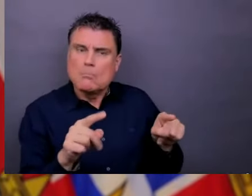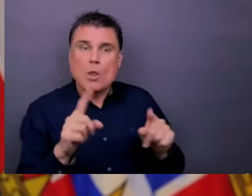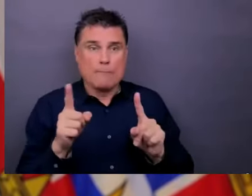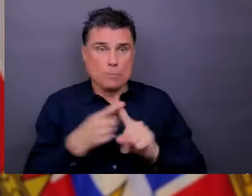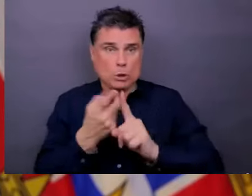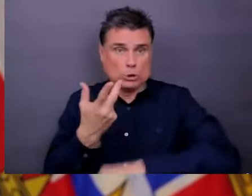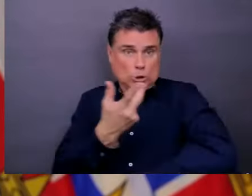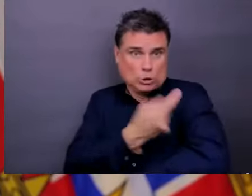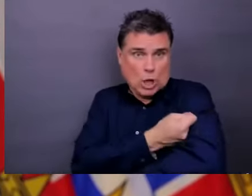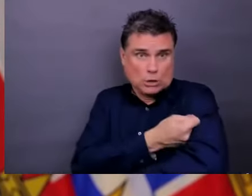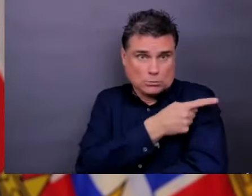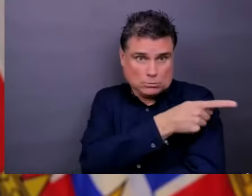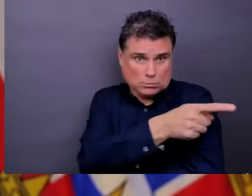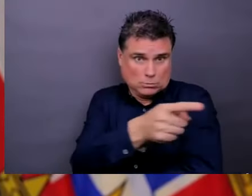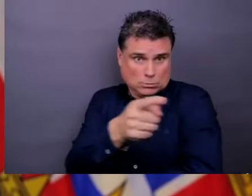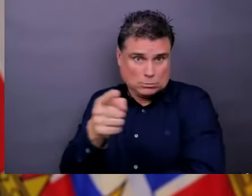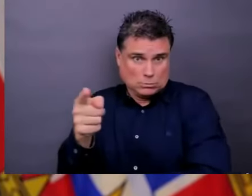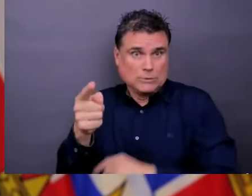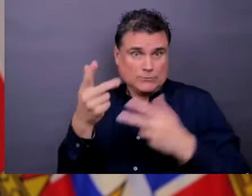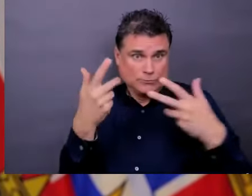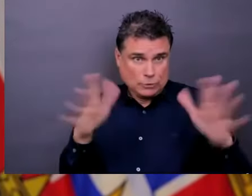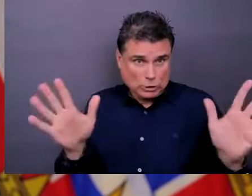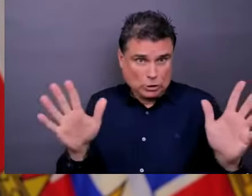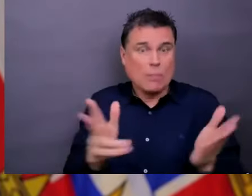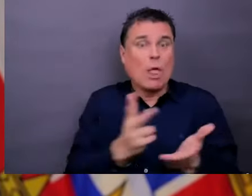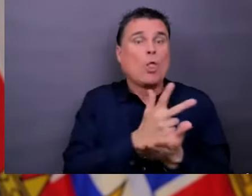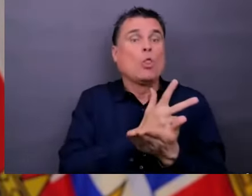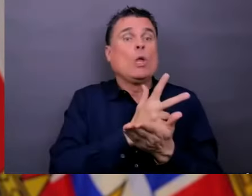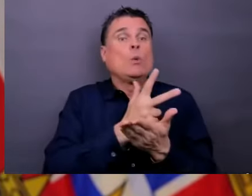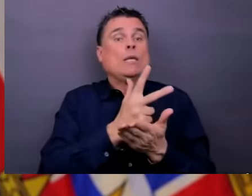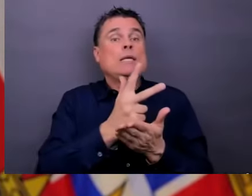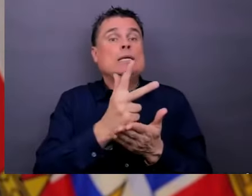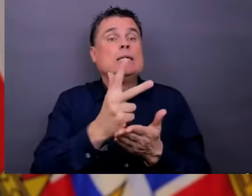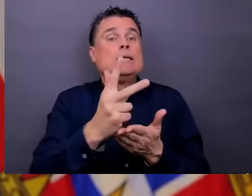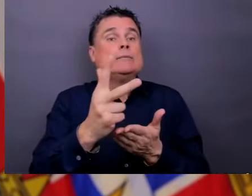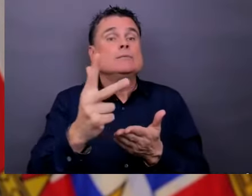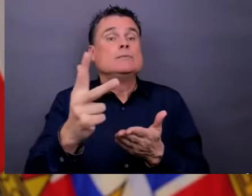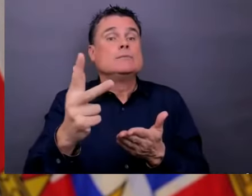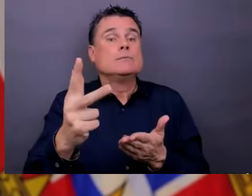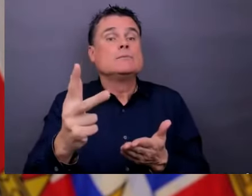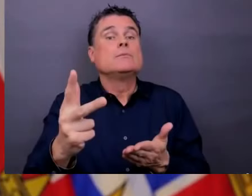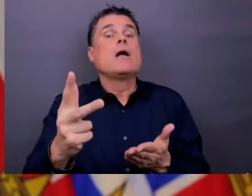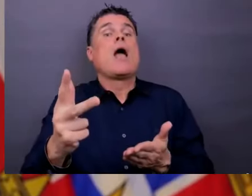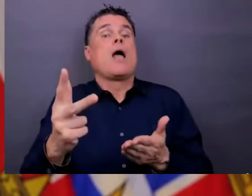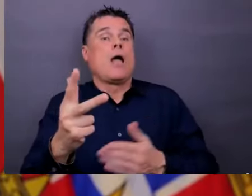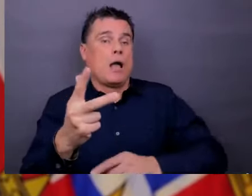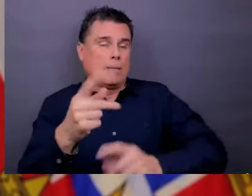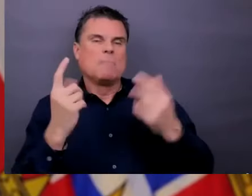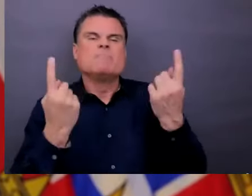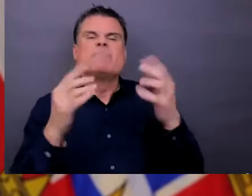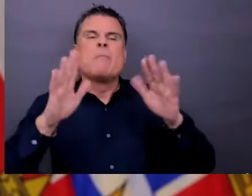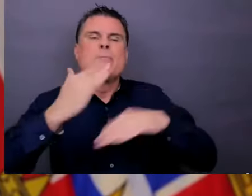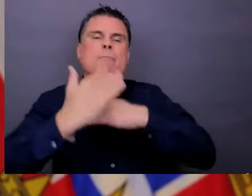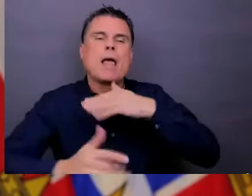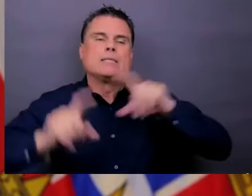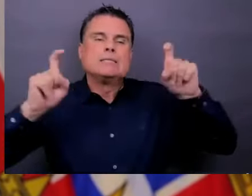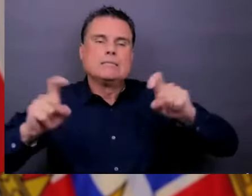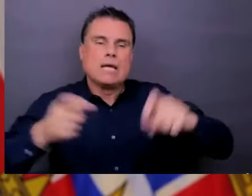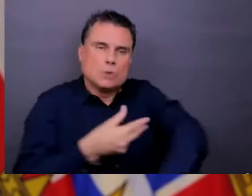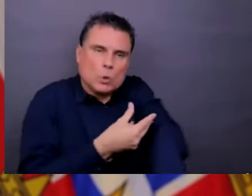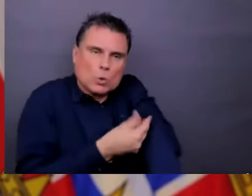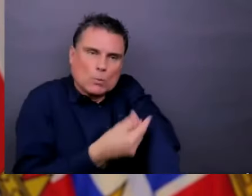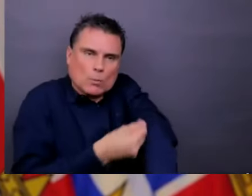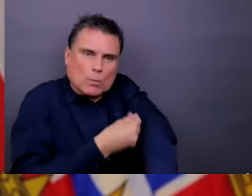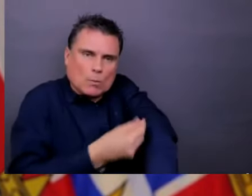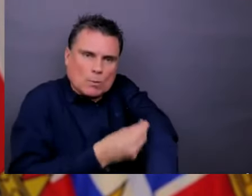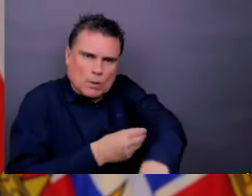care residents, the protective effect of the virus is 89%, almost 90%. So that is really good